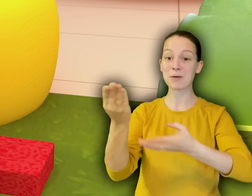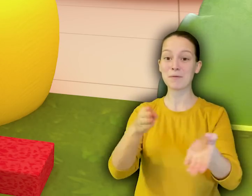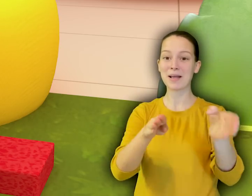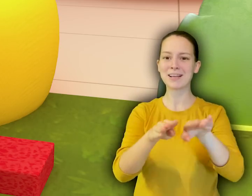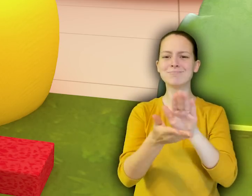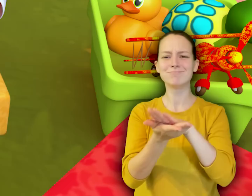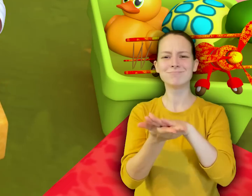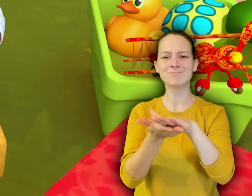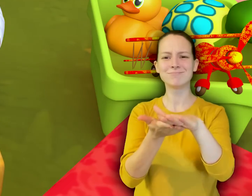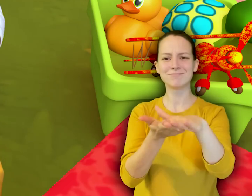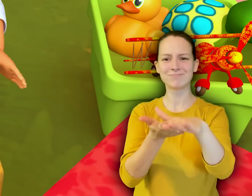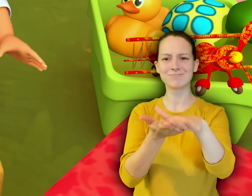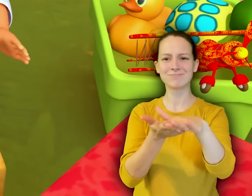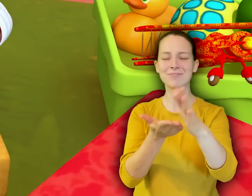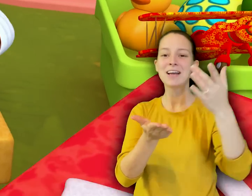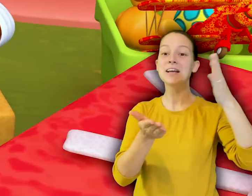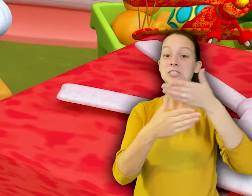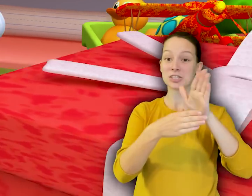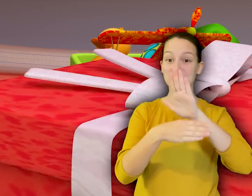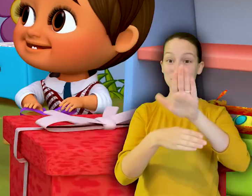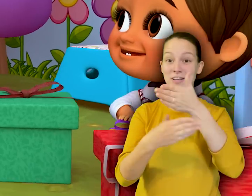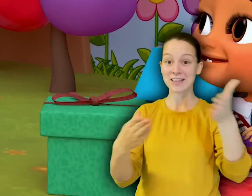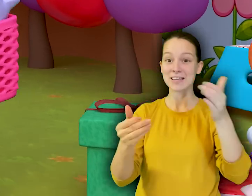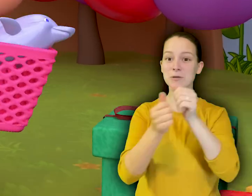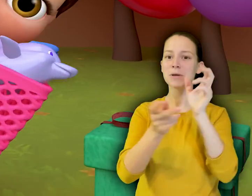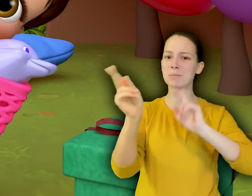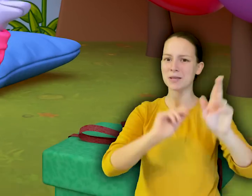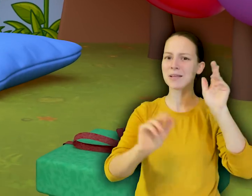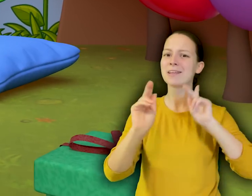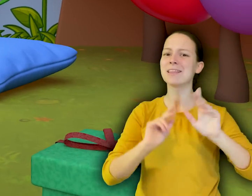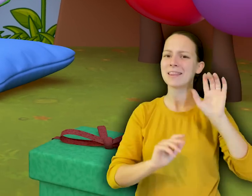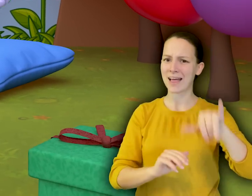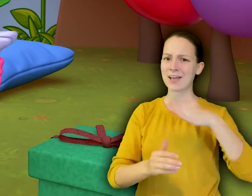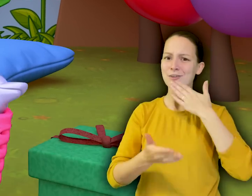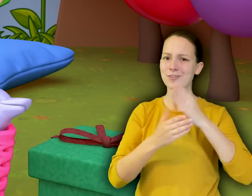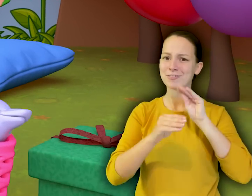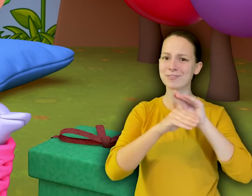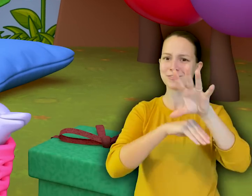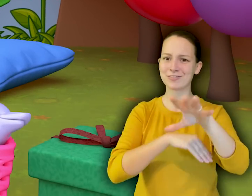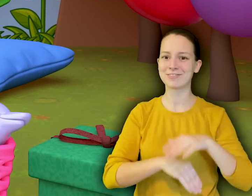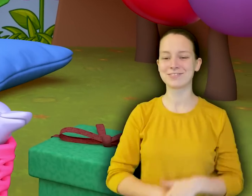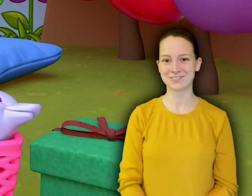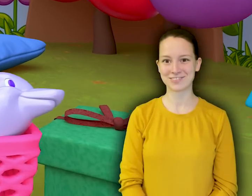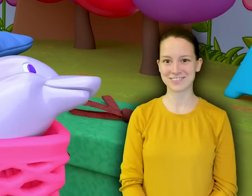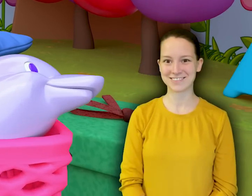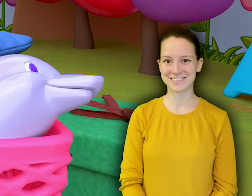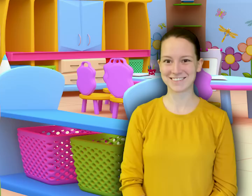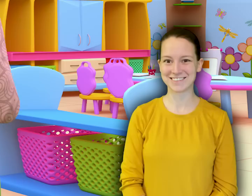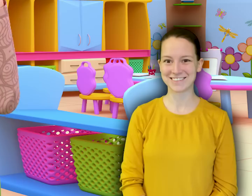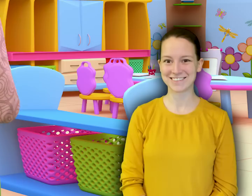then we'll wrap them nice share your things with everyone that's really good